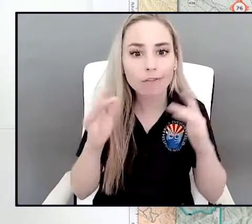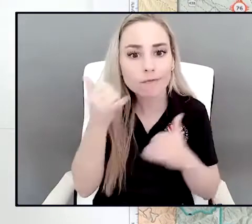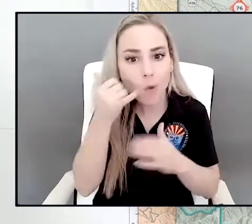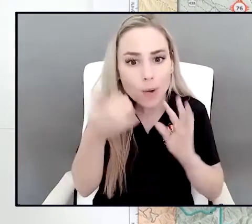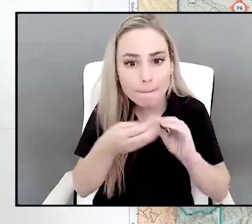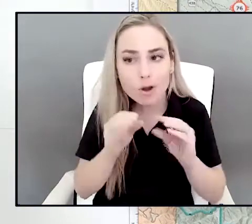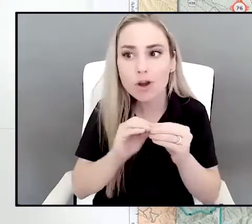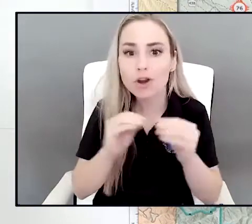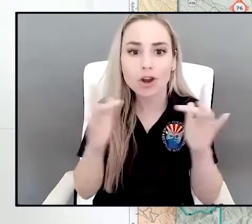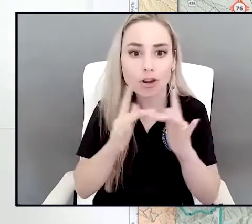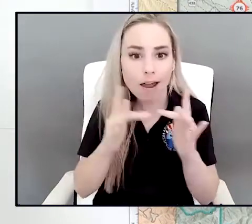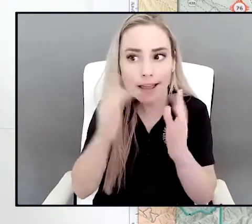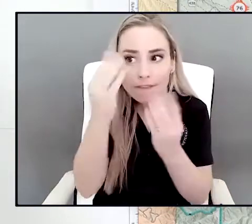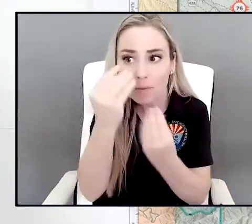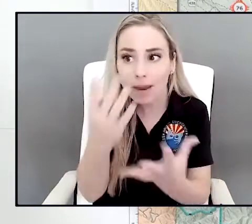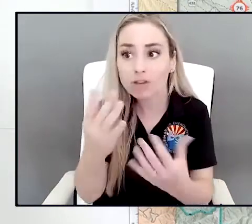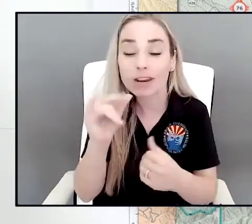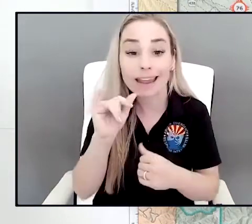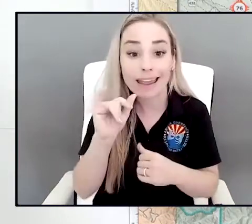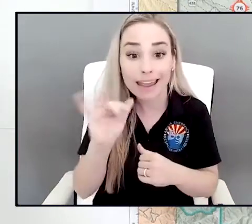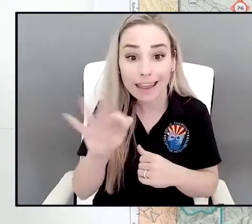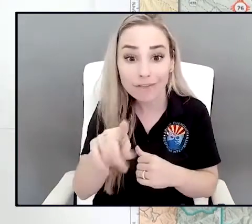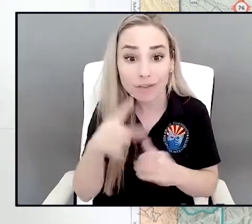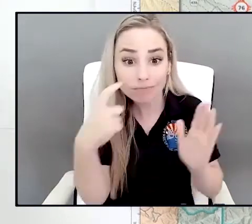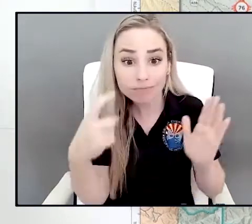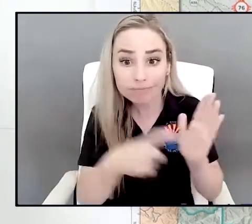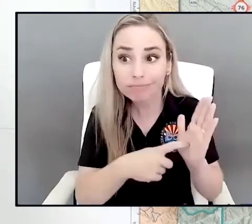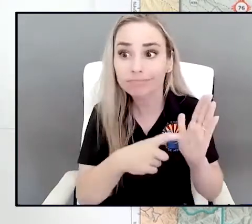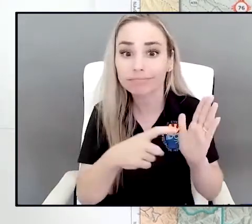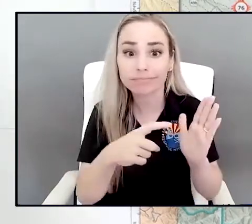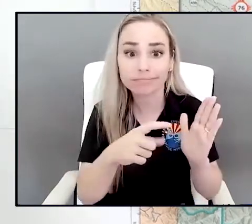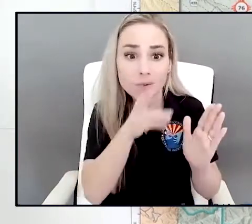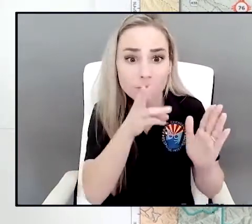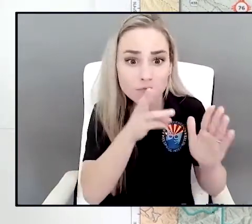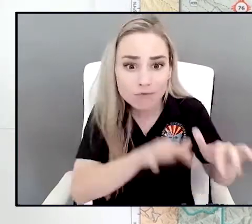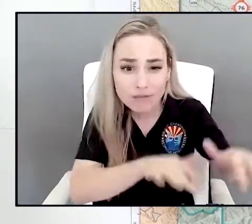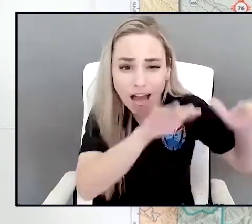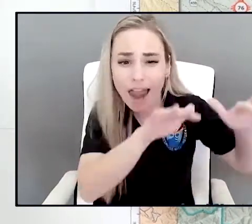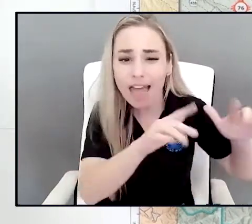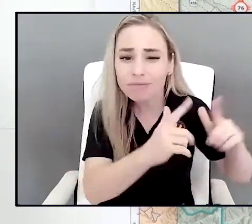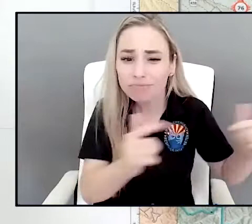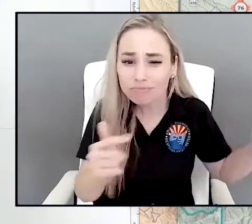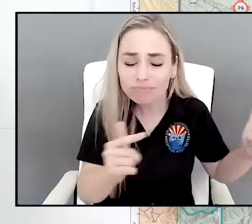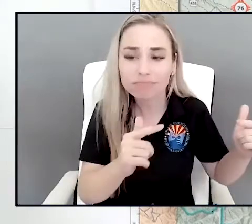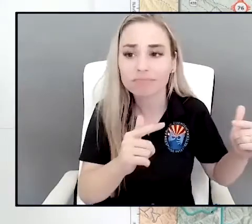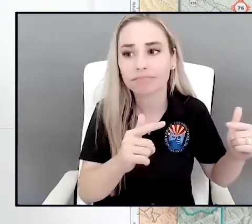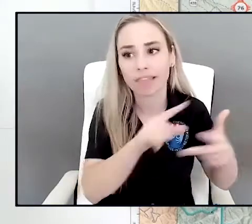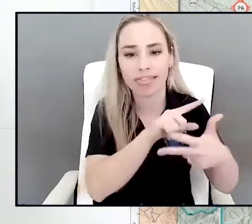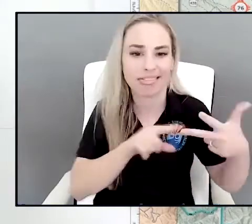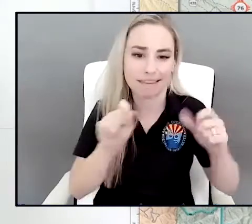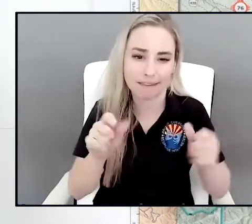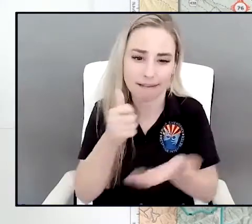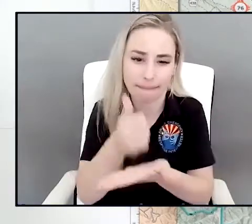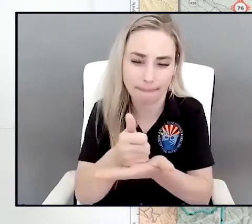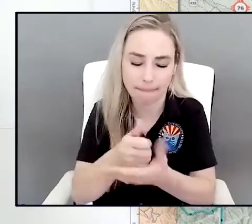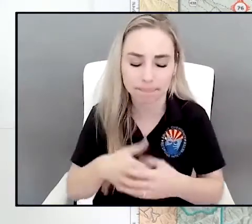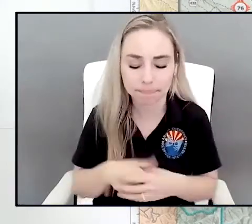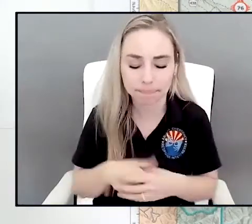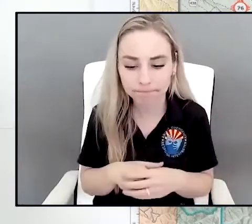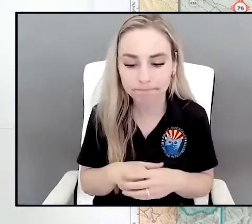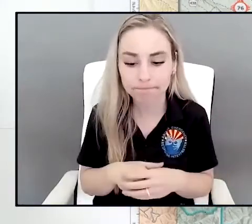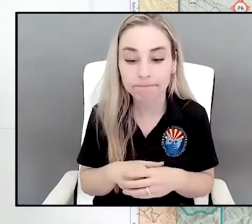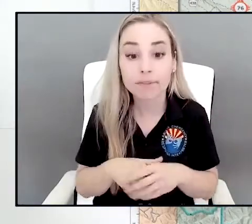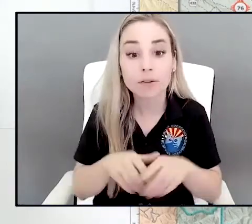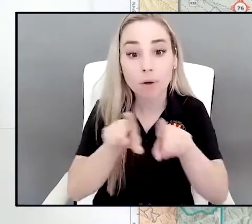provide some information like if you to see some post-fire effects, flooding, how they can help you out. So we're looking forward to that today.